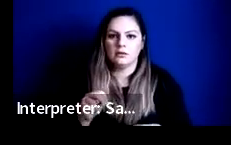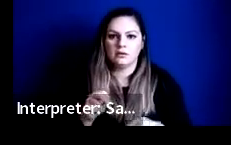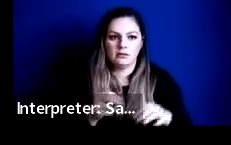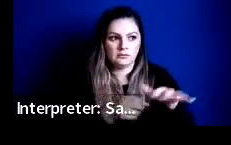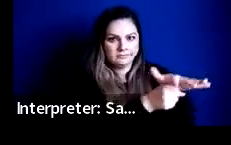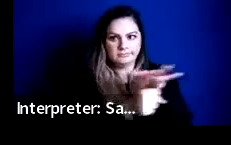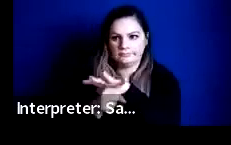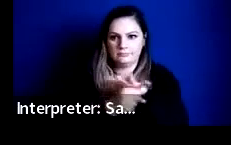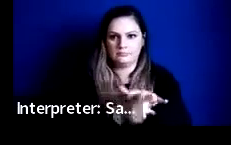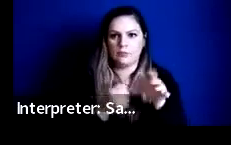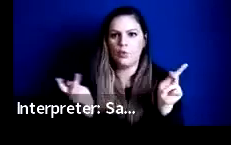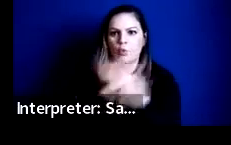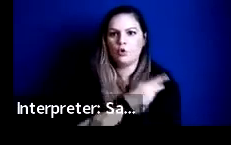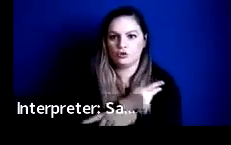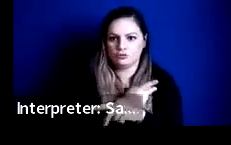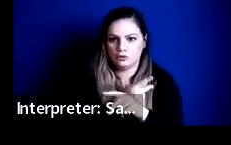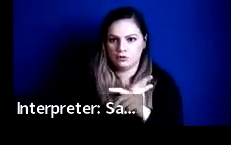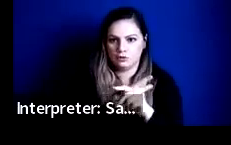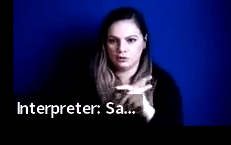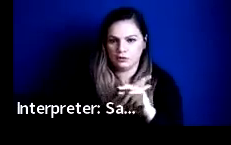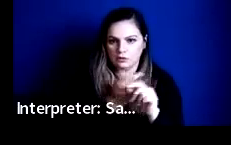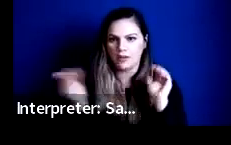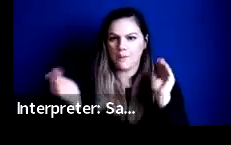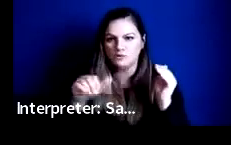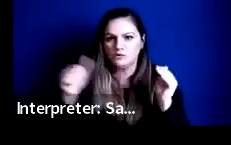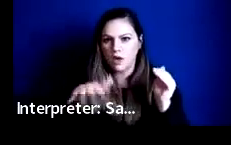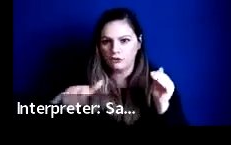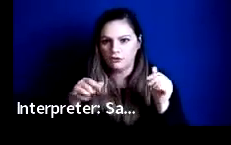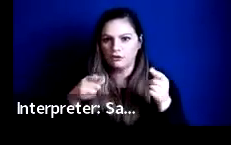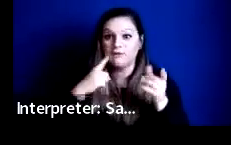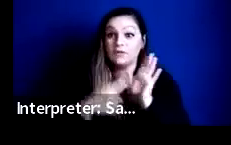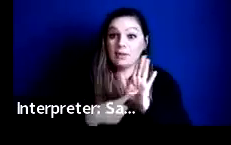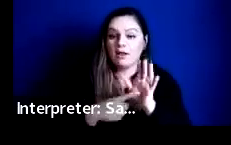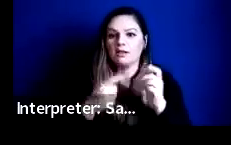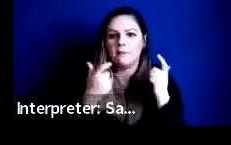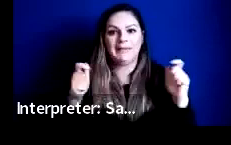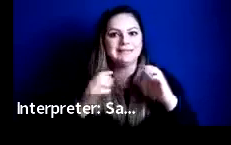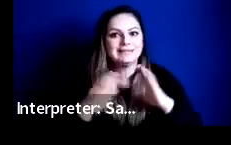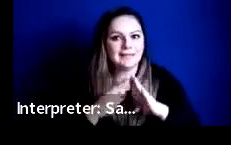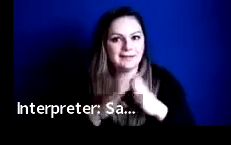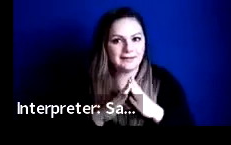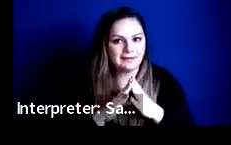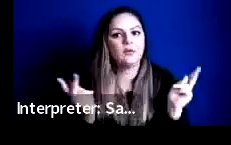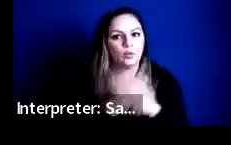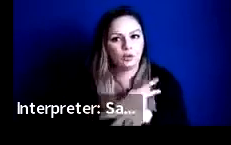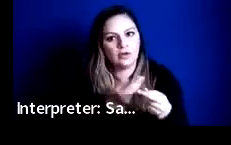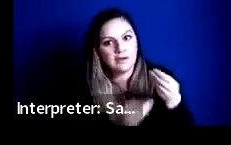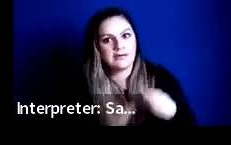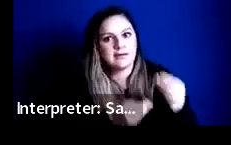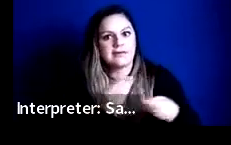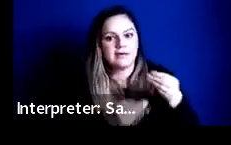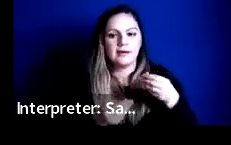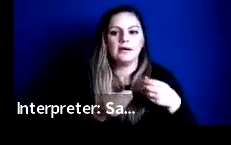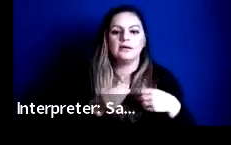parts are areas that are big cities, and areas that have largely low